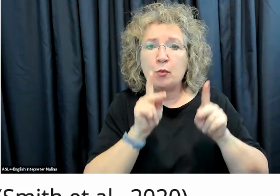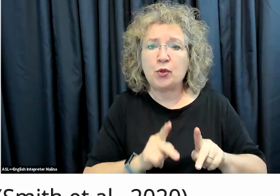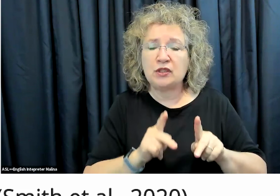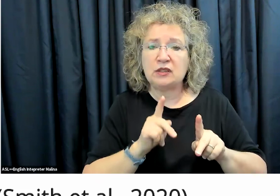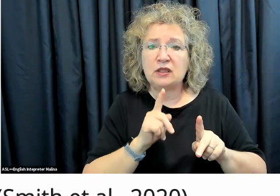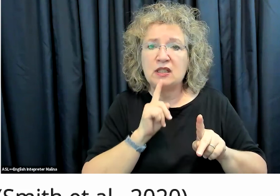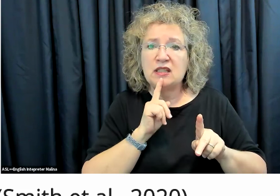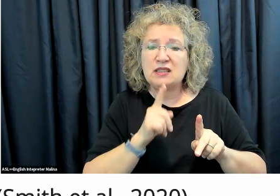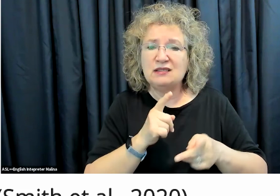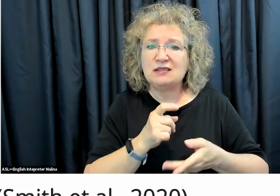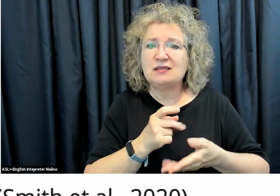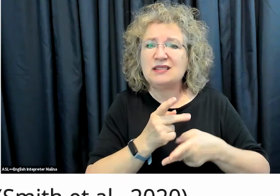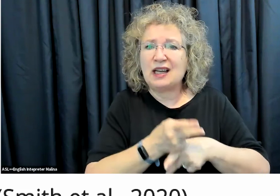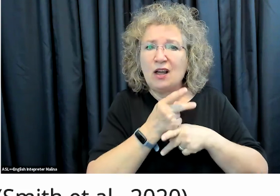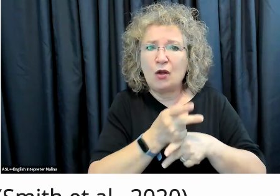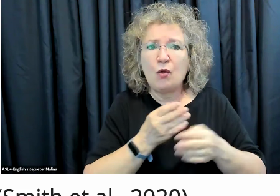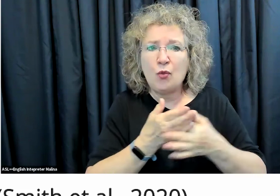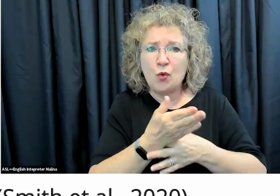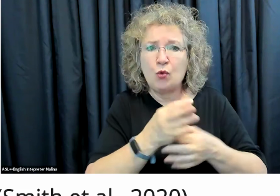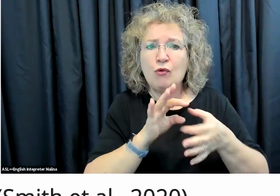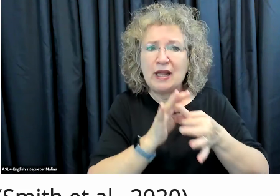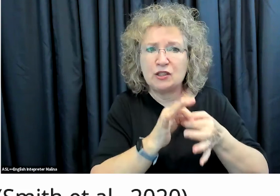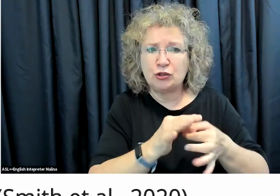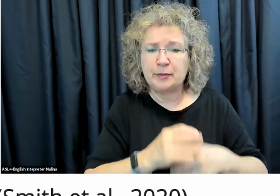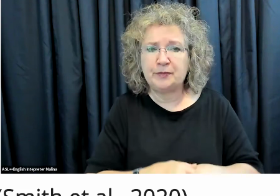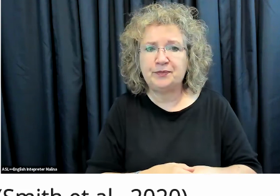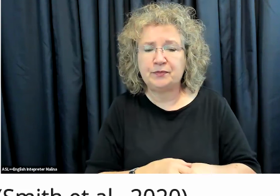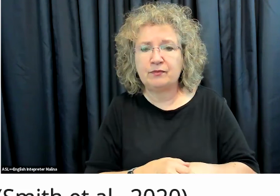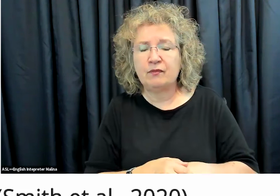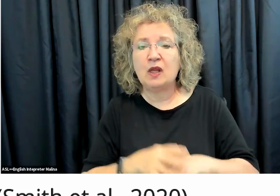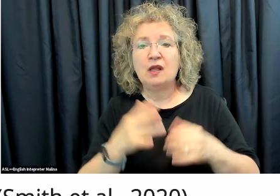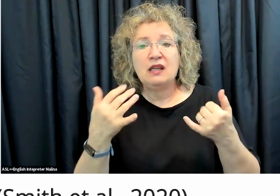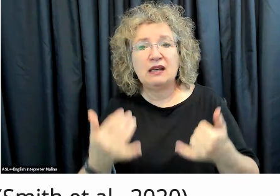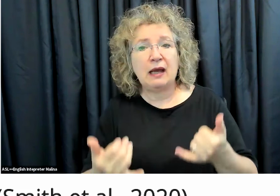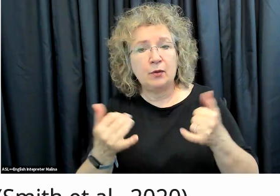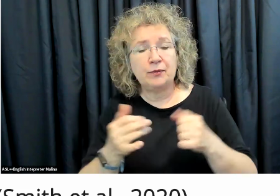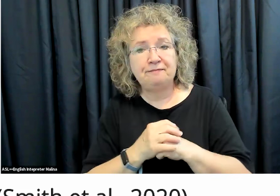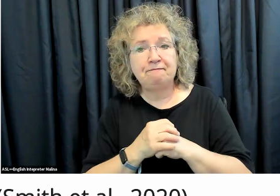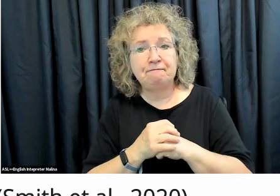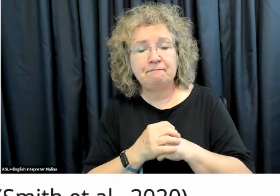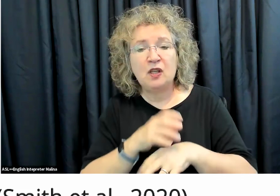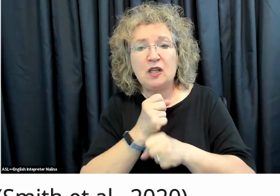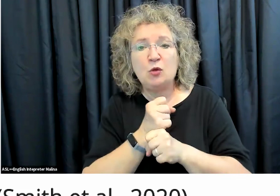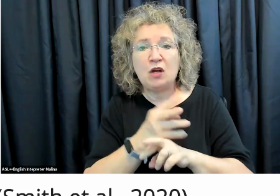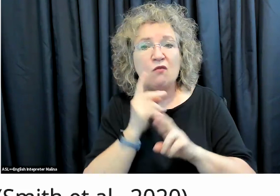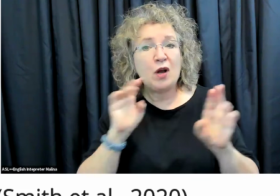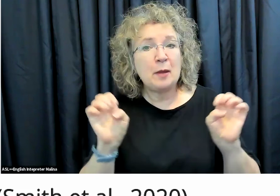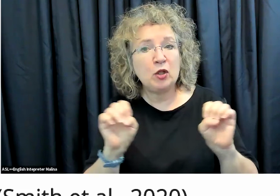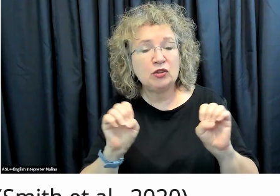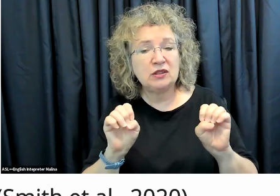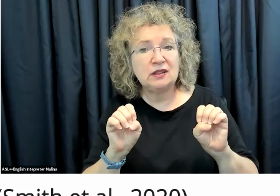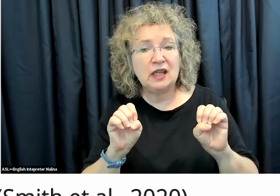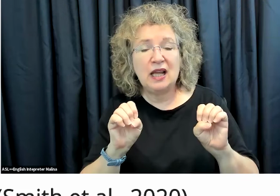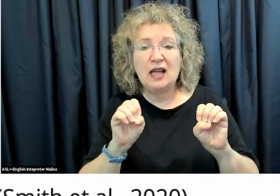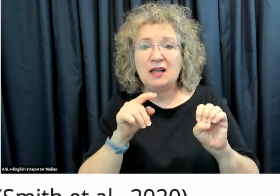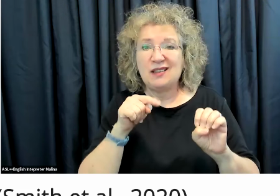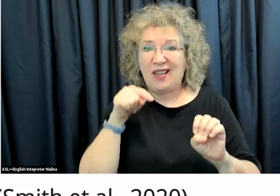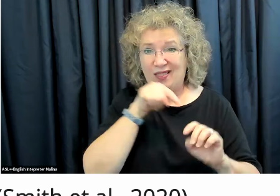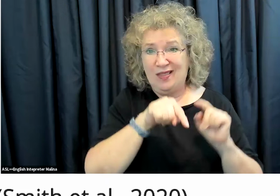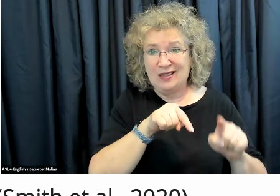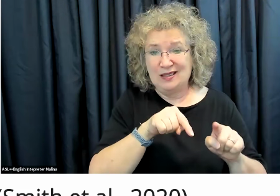Thank you. So as we prepare for emergencies, this framework offers not just the question, what do I need to survive, but